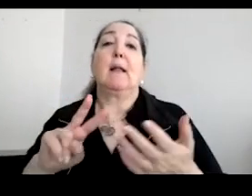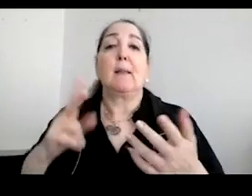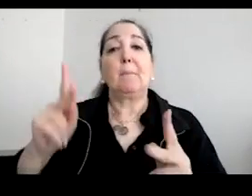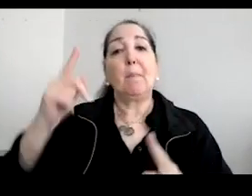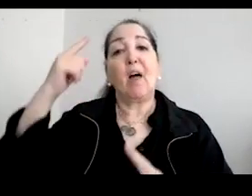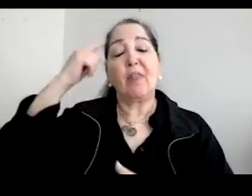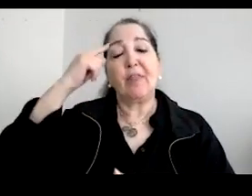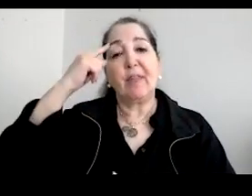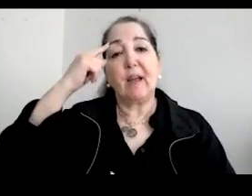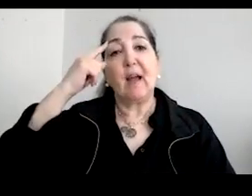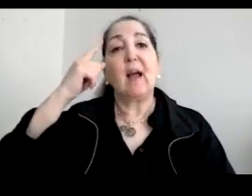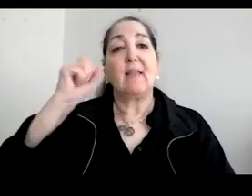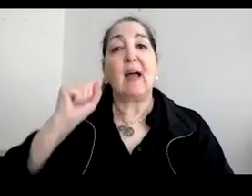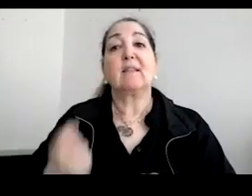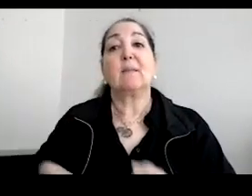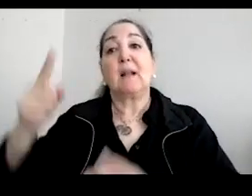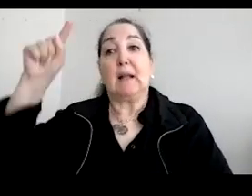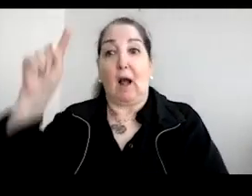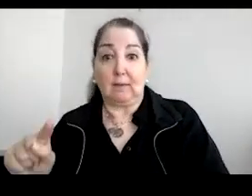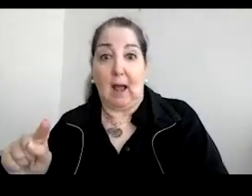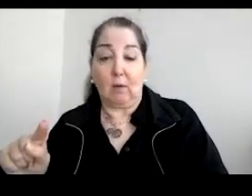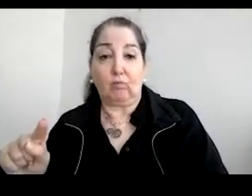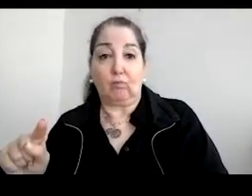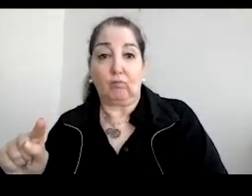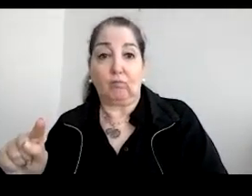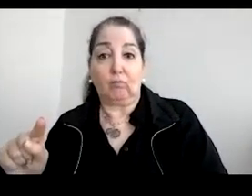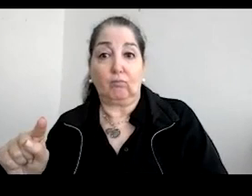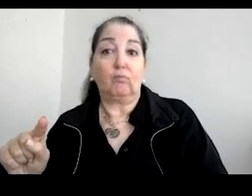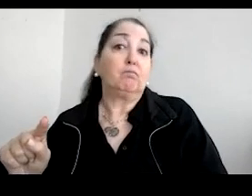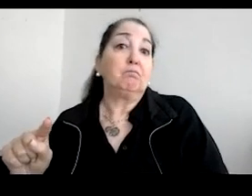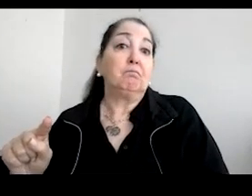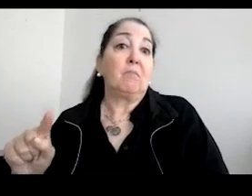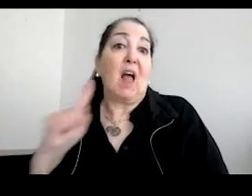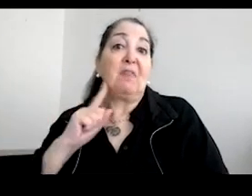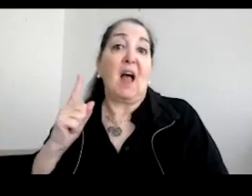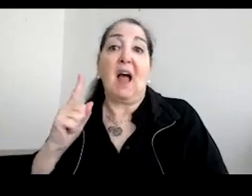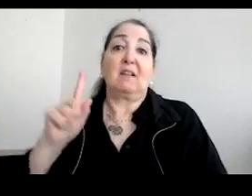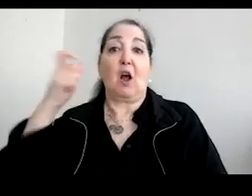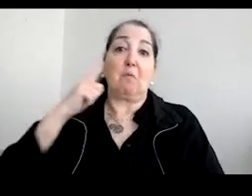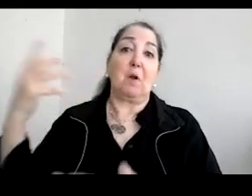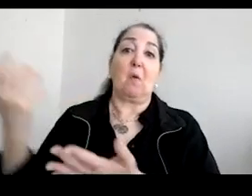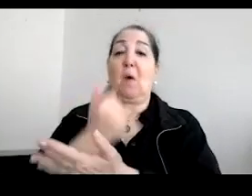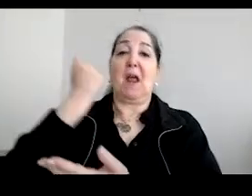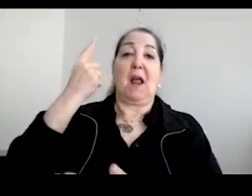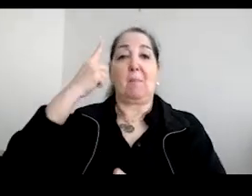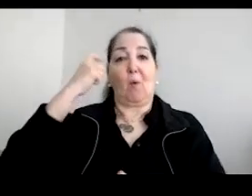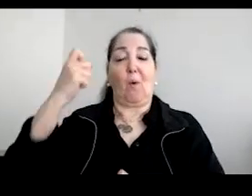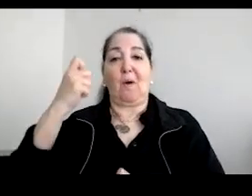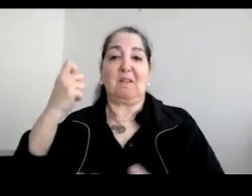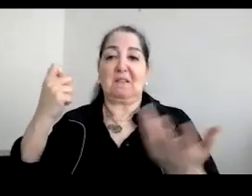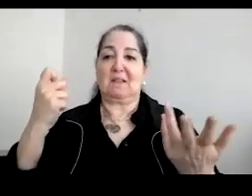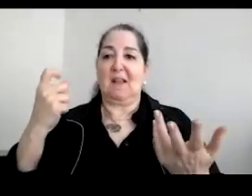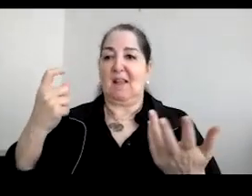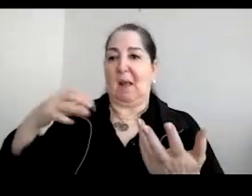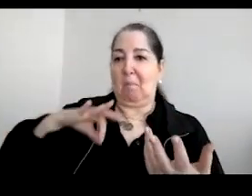can decrease spending, and you know, that's just a net win from the federal budget perspective.